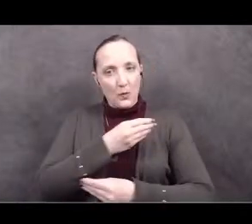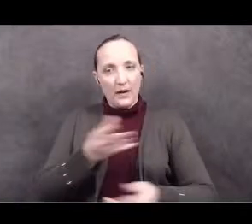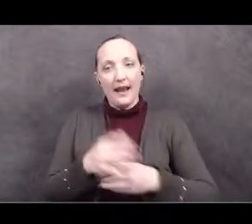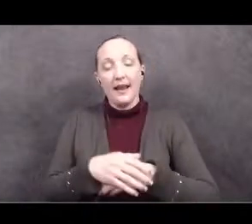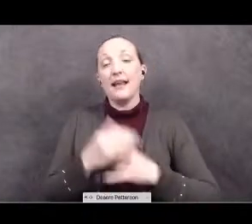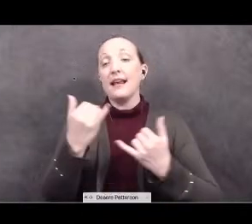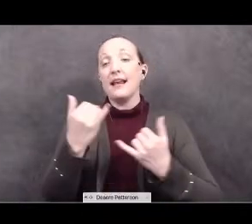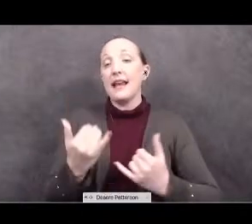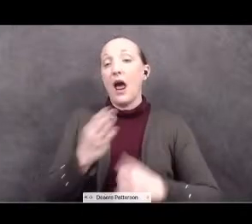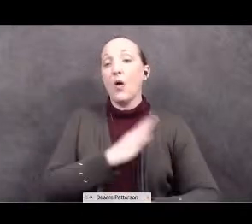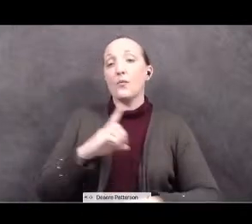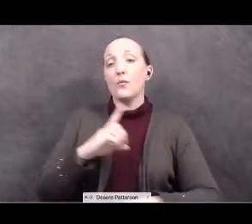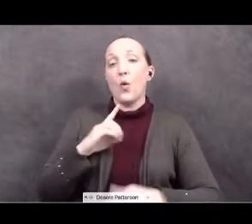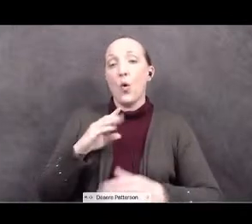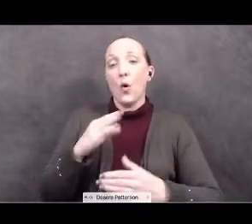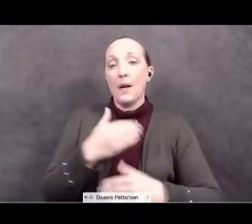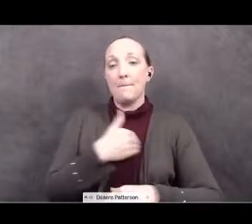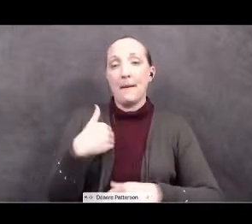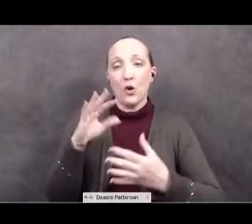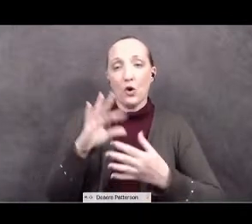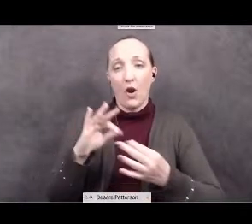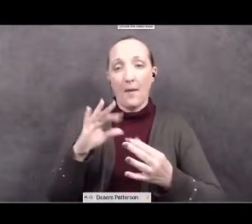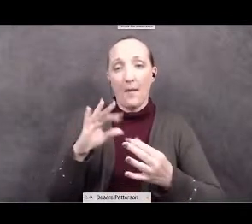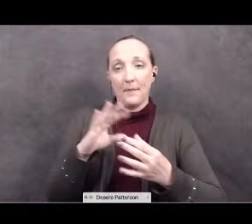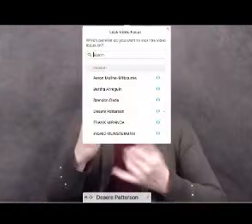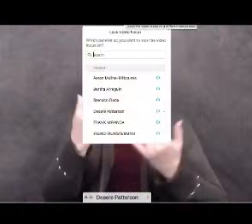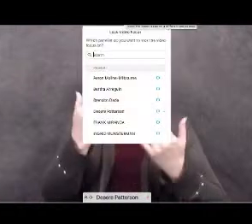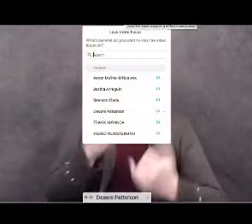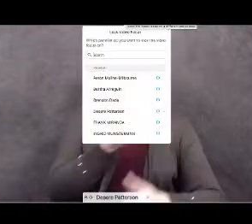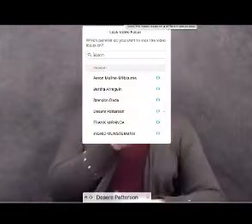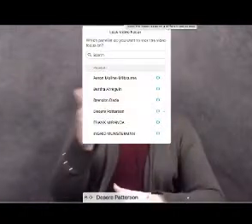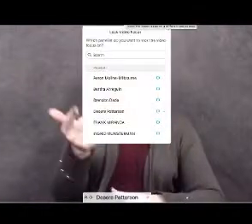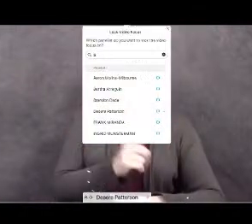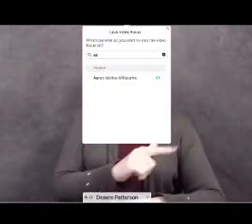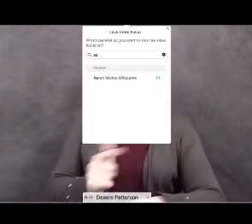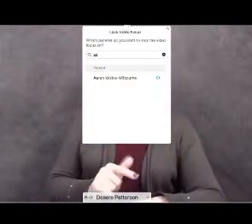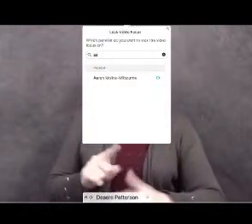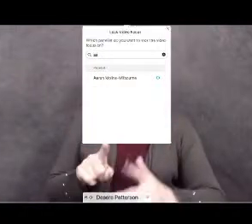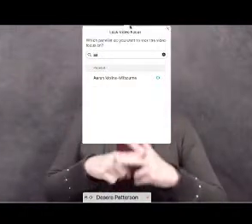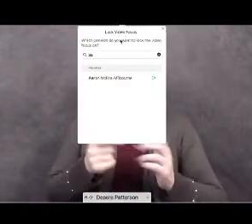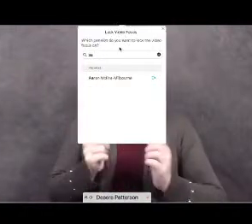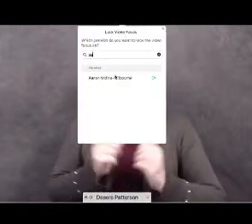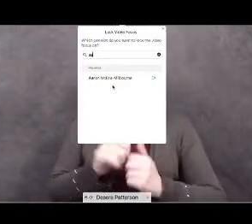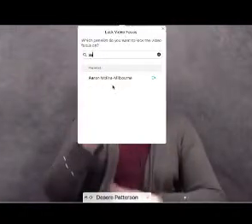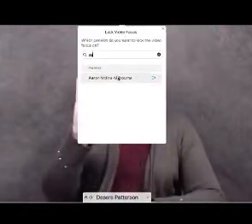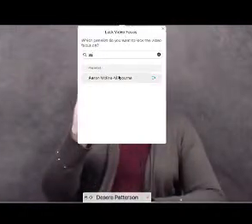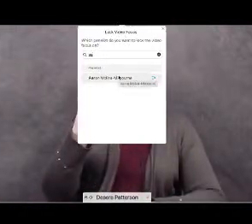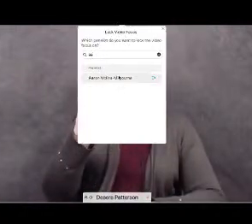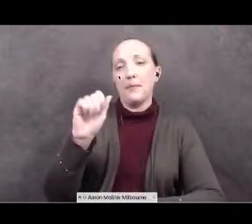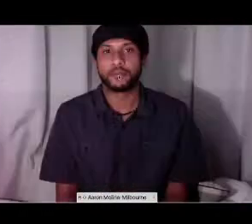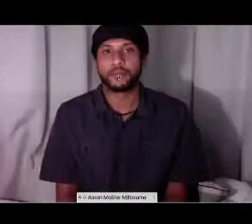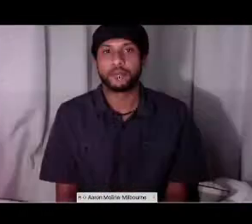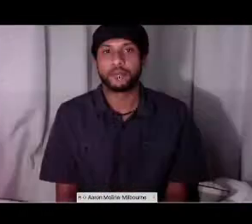comments so we'll go a and turn it over to the board member for their board members for their comments and we'll begin with board member